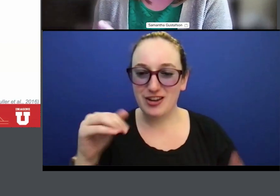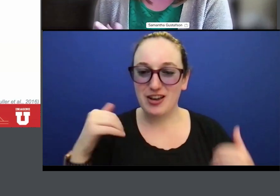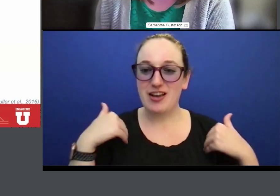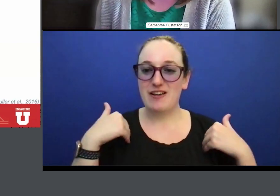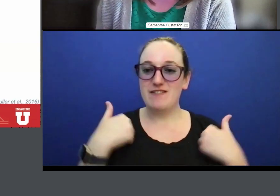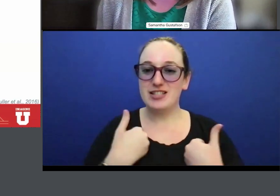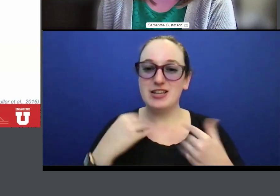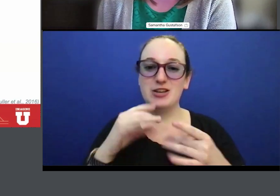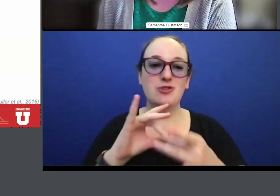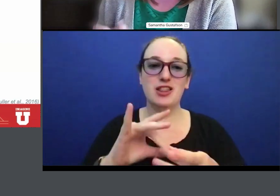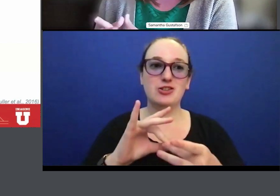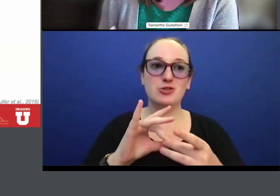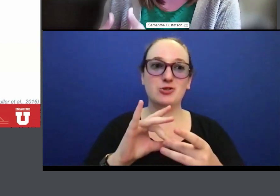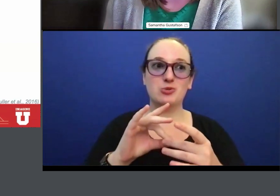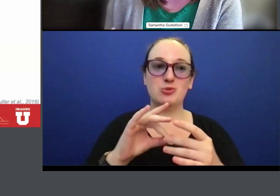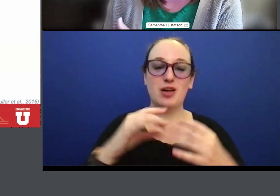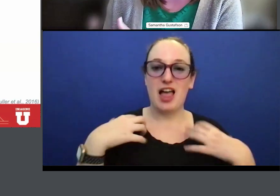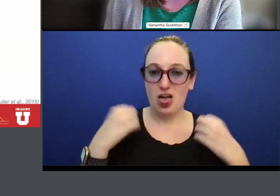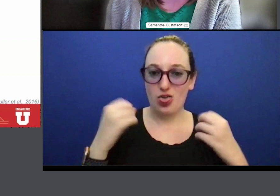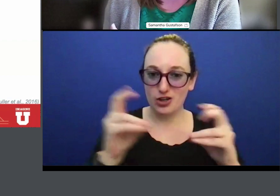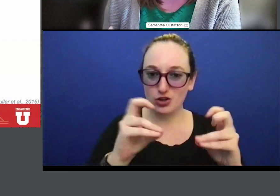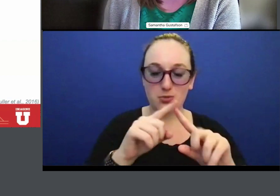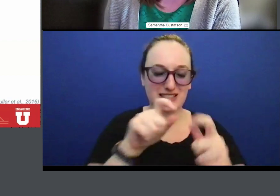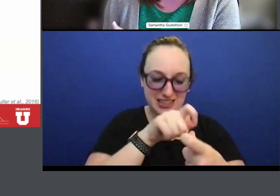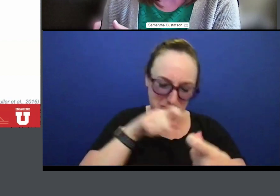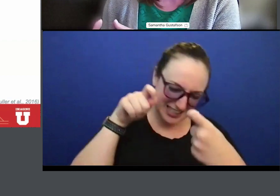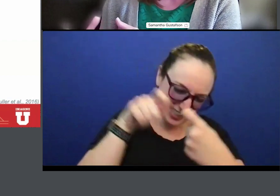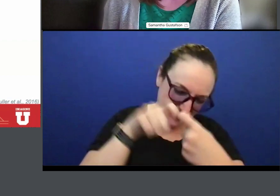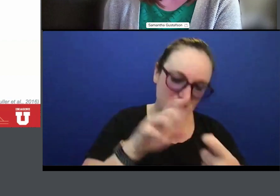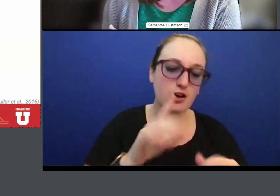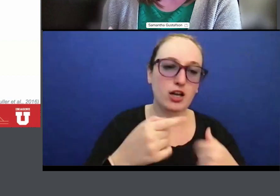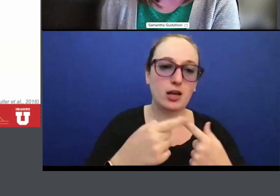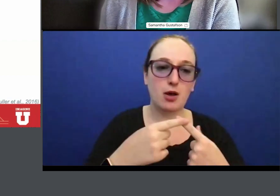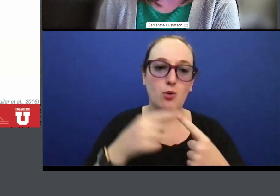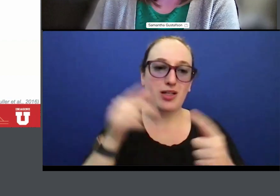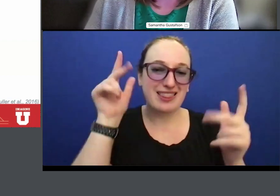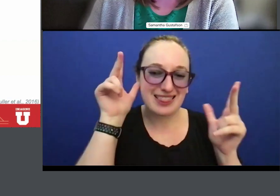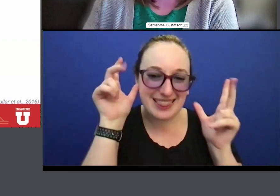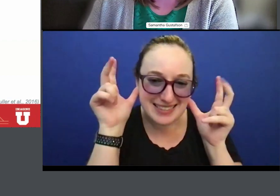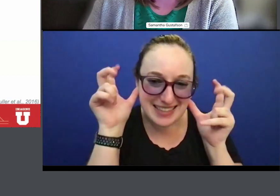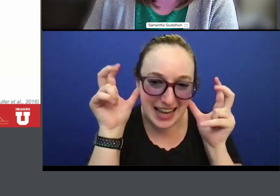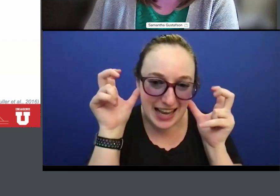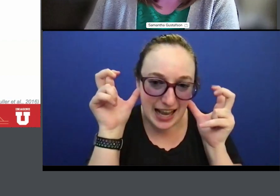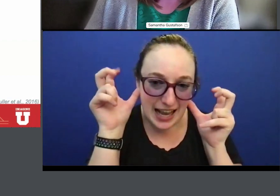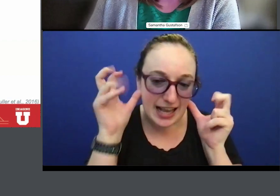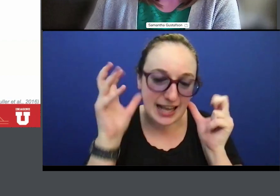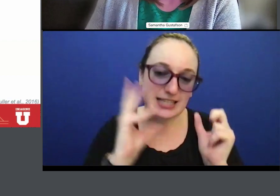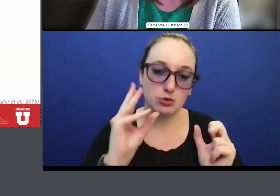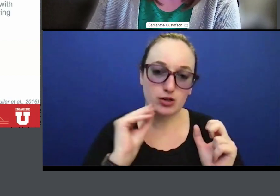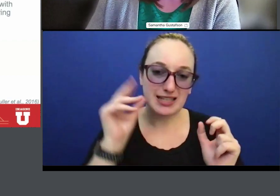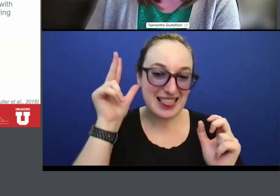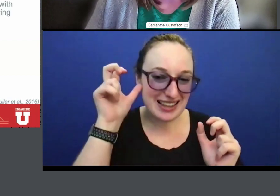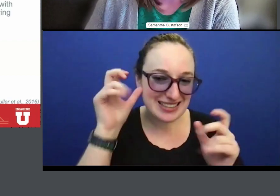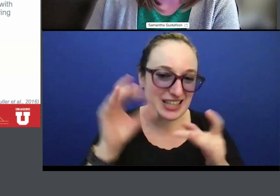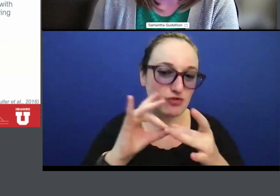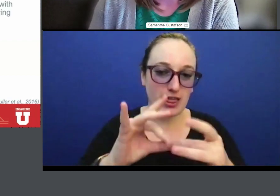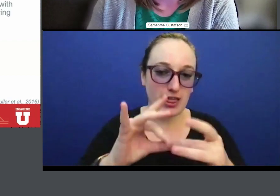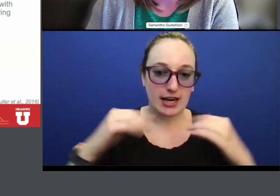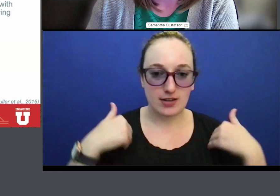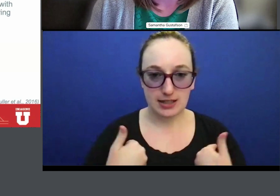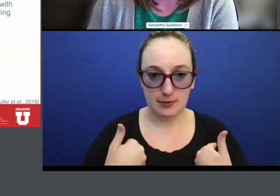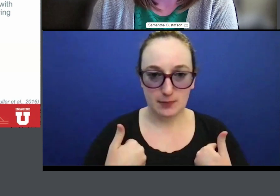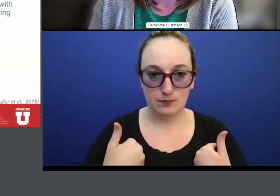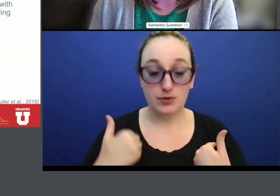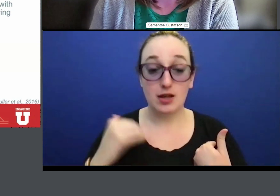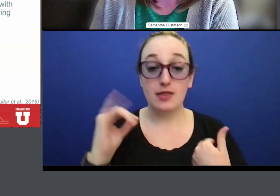other chronic health condition, but really the fatigue that comes from that difficult listening experience. So, listening related fatigue